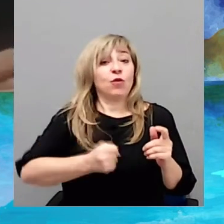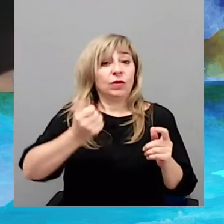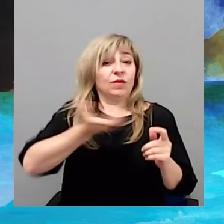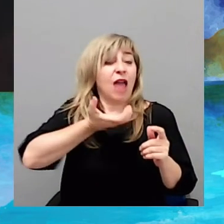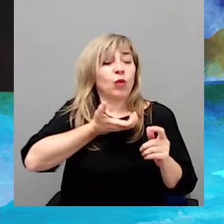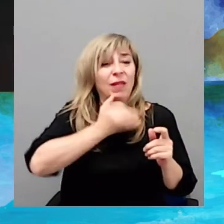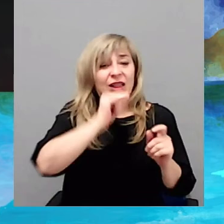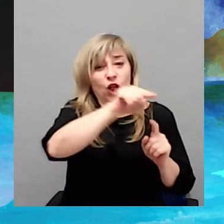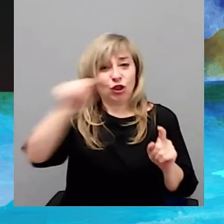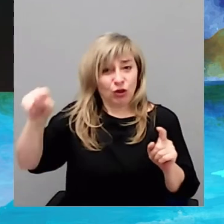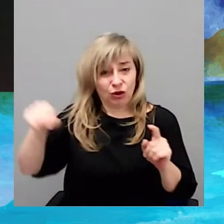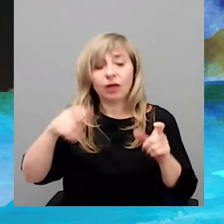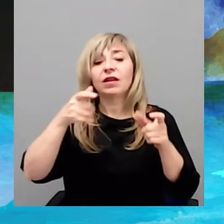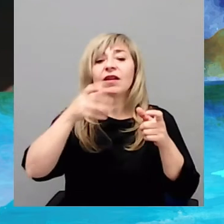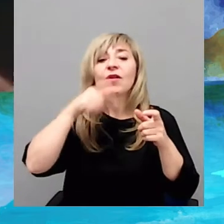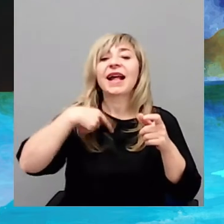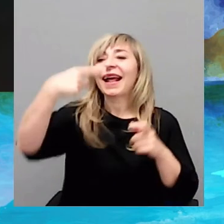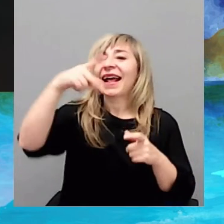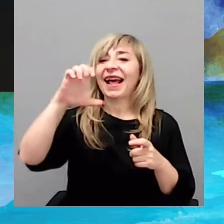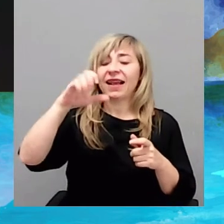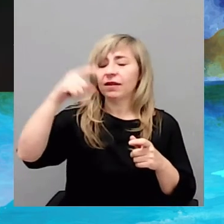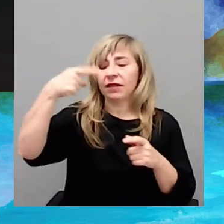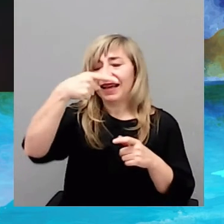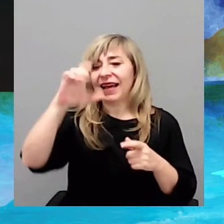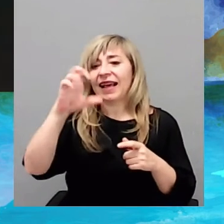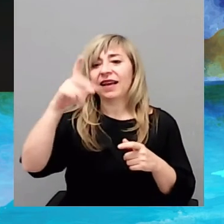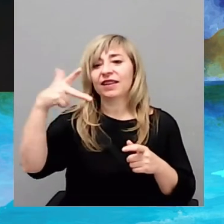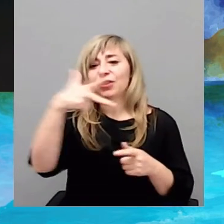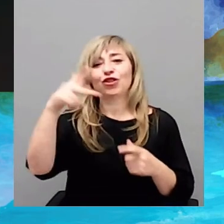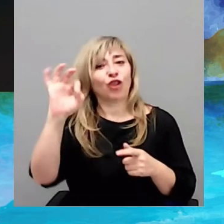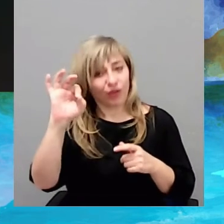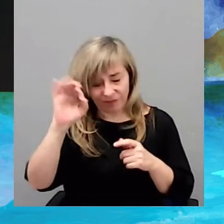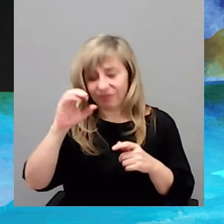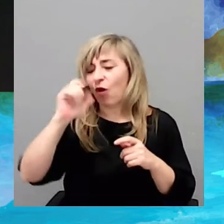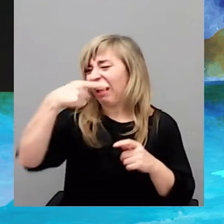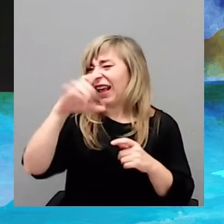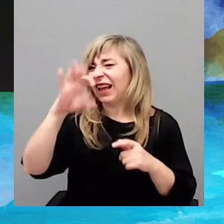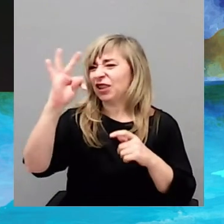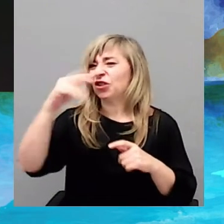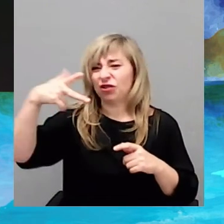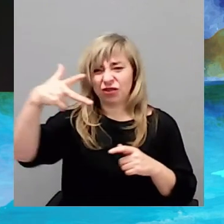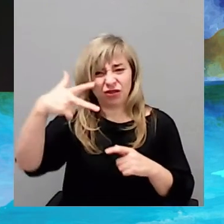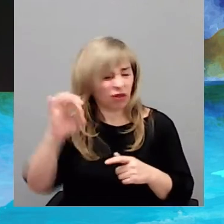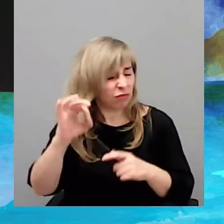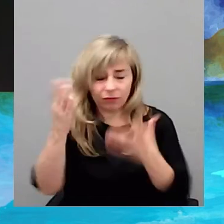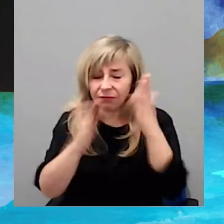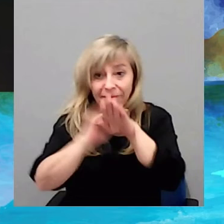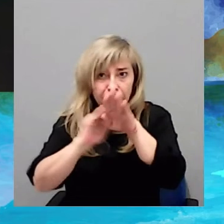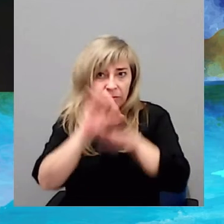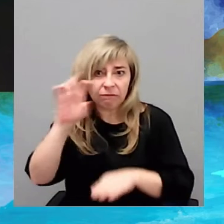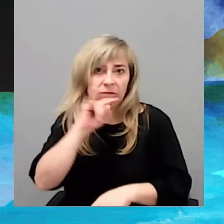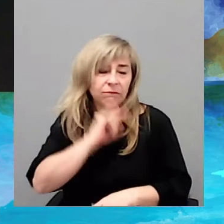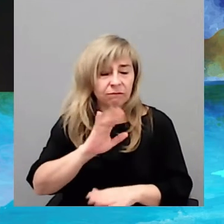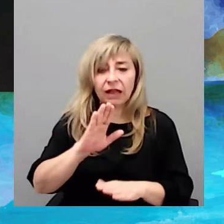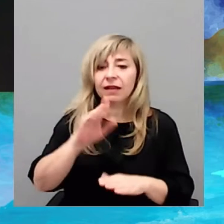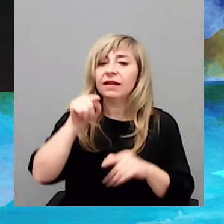crecido con el since Ayuntamiento de we Lecho, por ejemplo, con el lived and Ayuntamiento de worked Lechevarri, always in poder hacer ciertos talleres y ciertas in